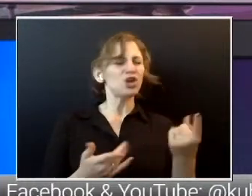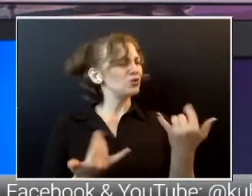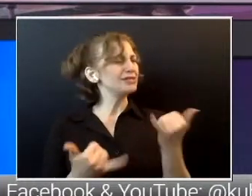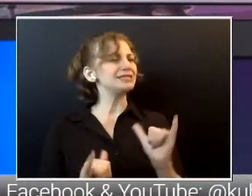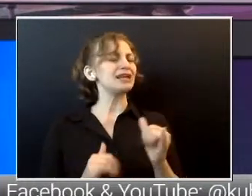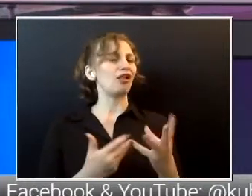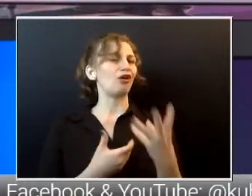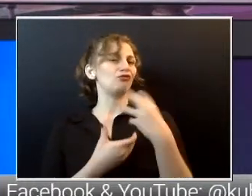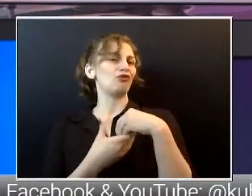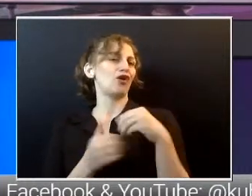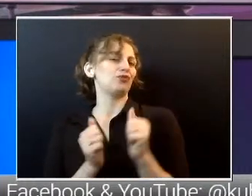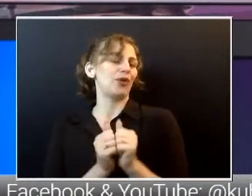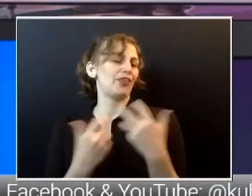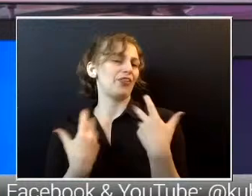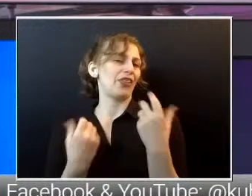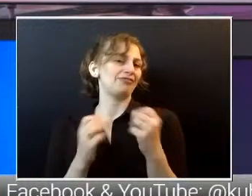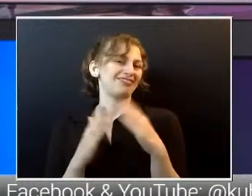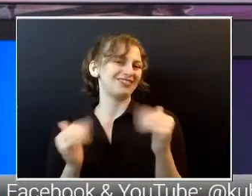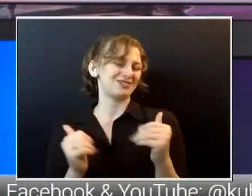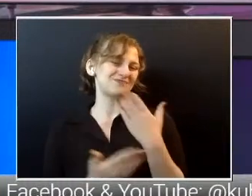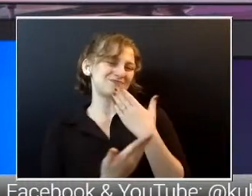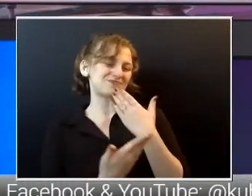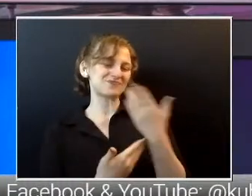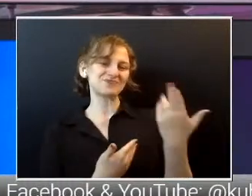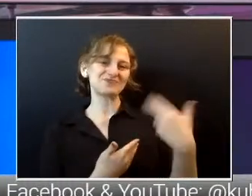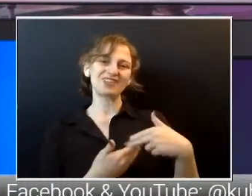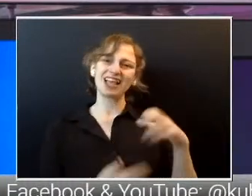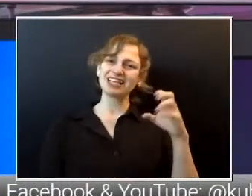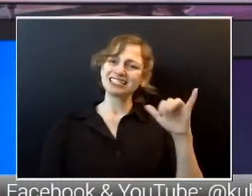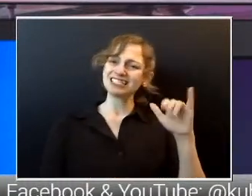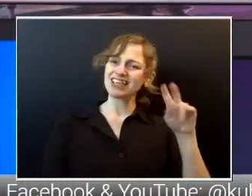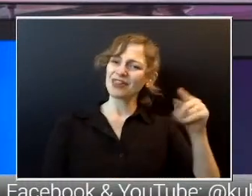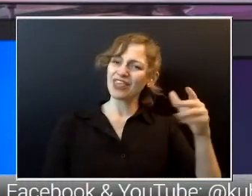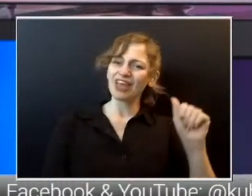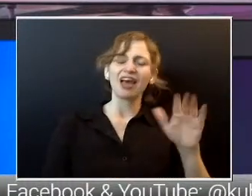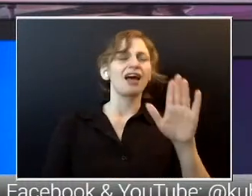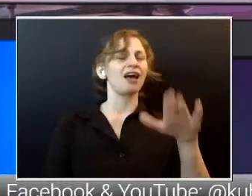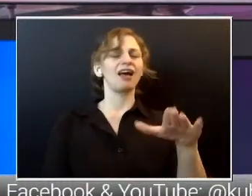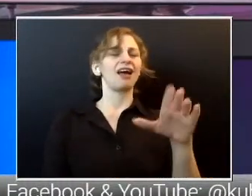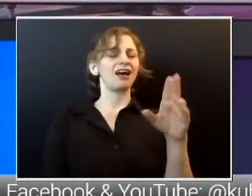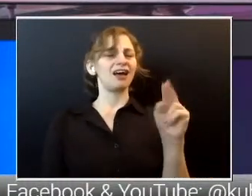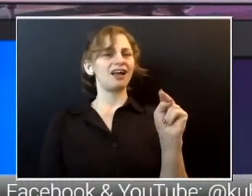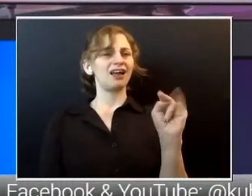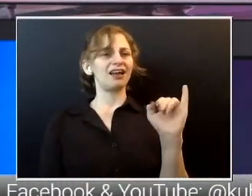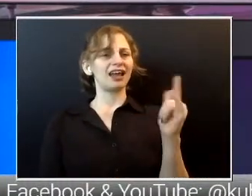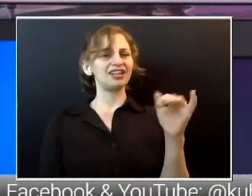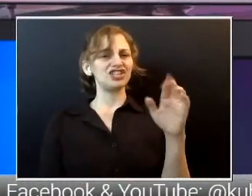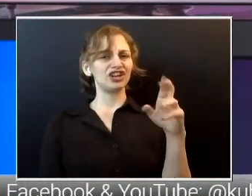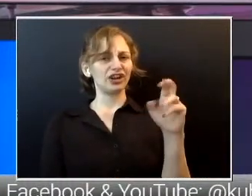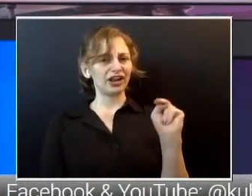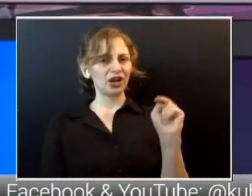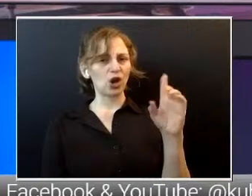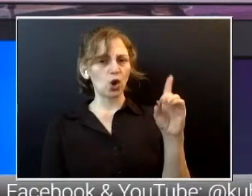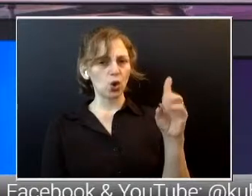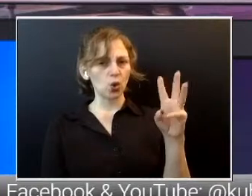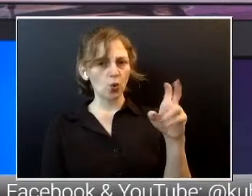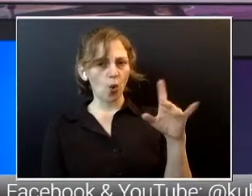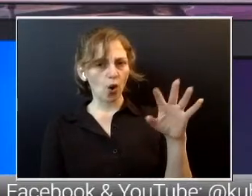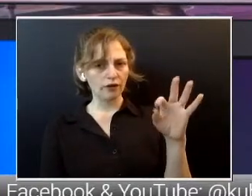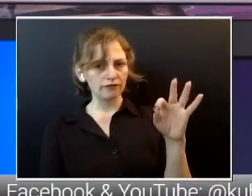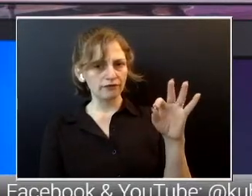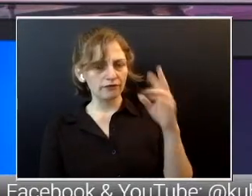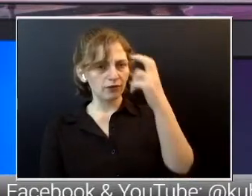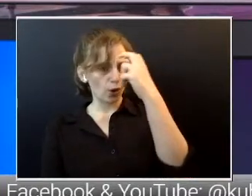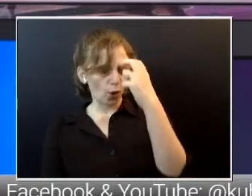thanks for having being me here. Cynthia, I got to ask you about the Nigerian dwarf goats and the horse, and they're all gifts to your grandson? Well, it's